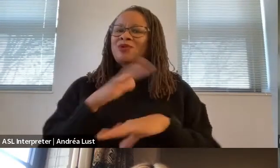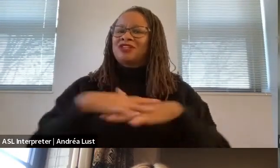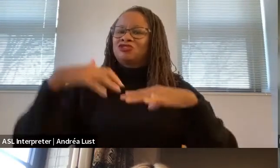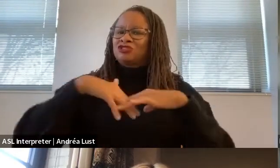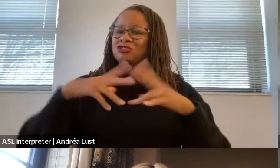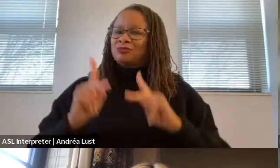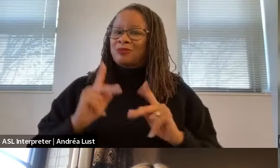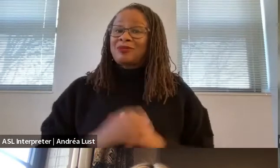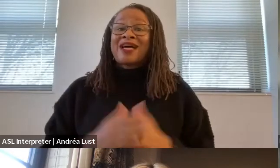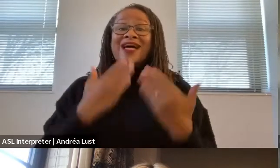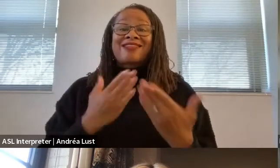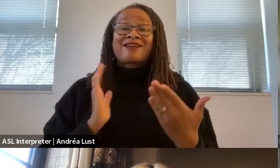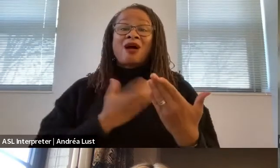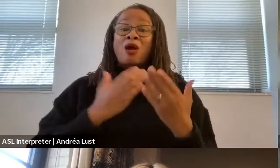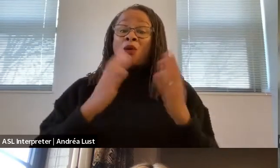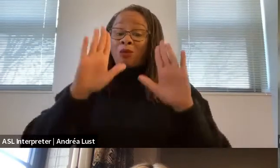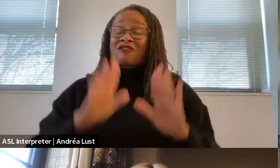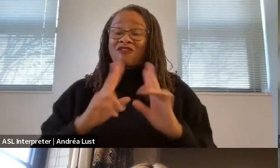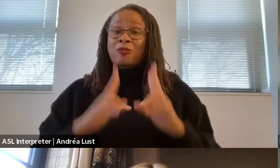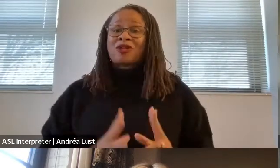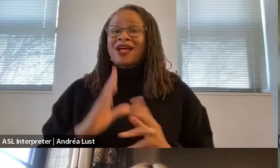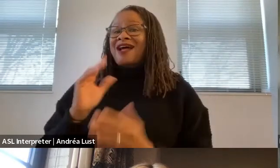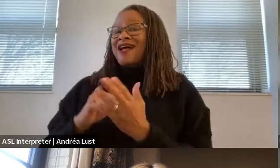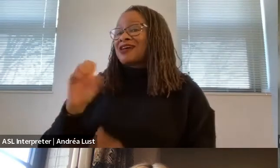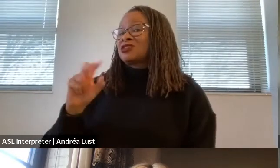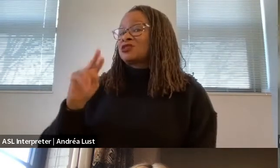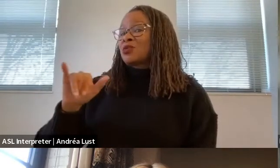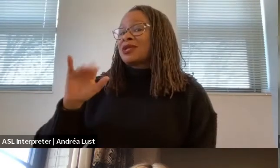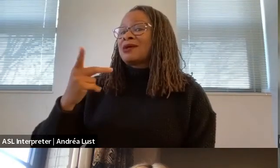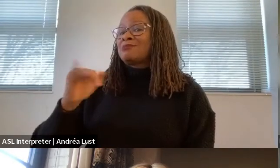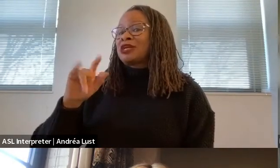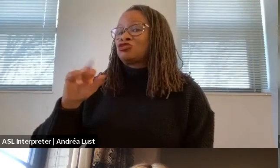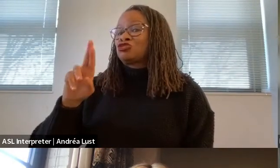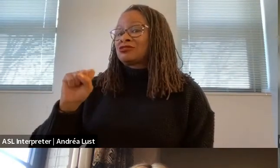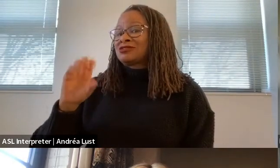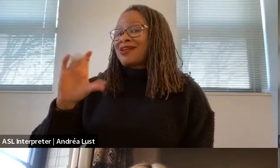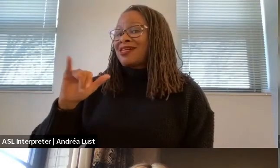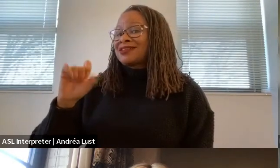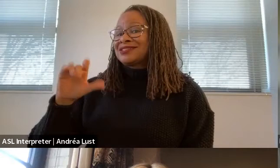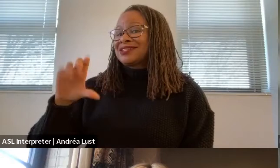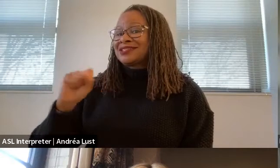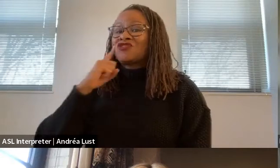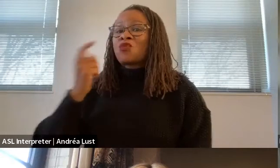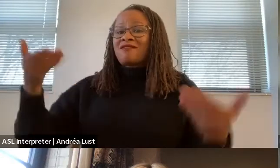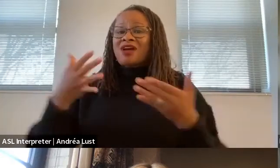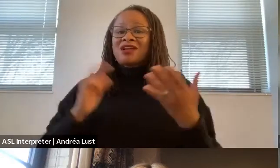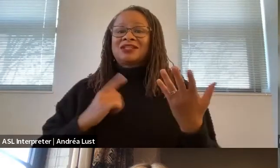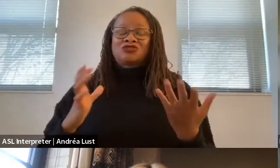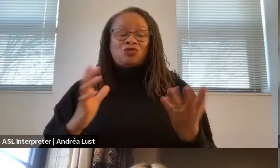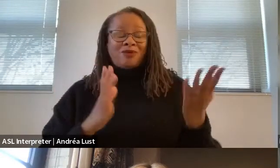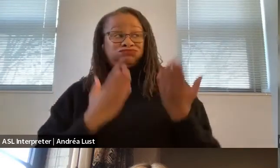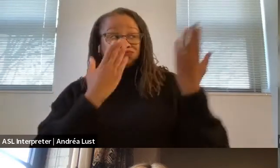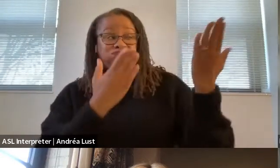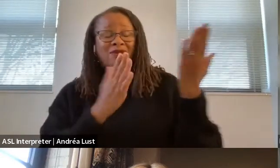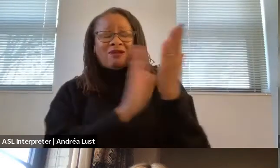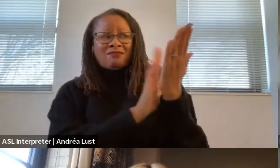want to thank our wonderful partners at Sony Pictures Classics for inviting us to promote the upcoming release of Mothering